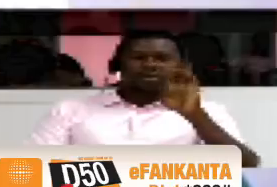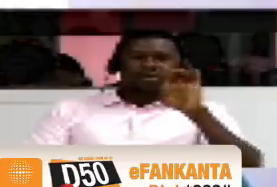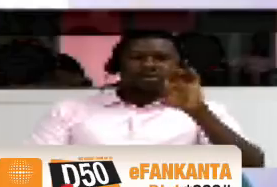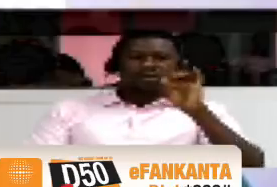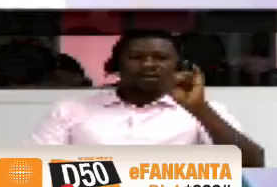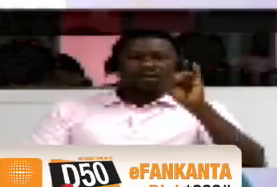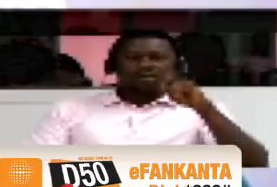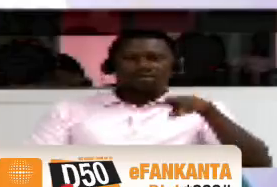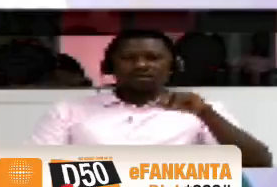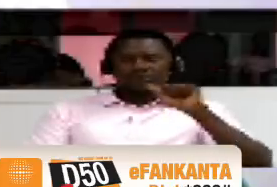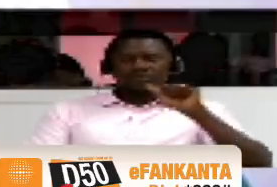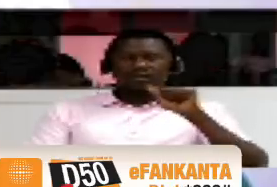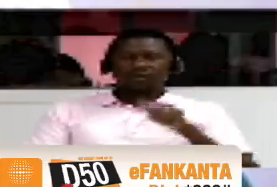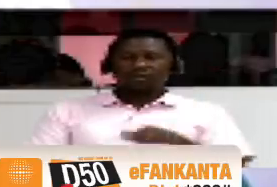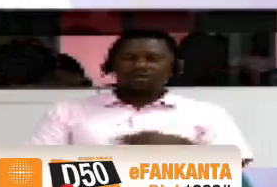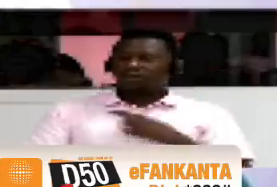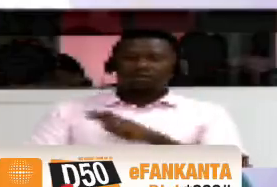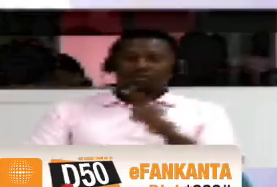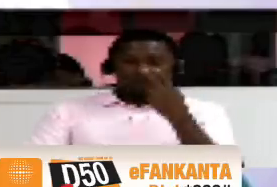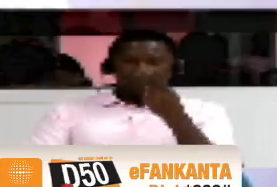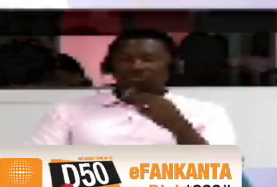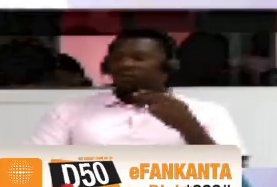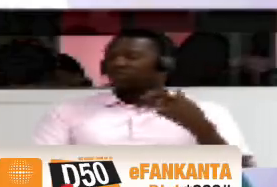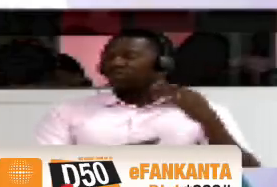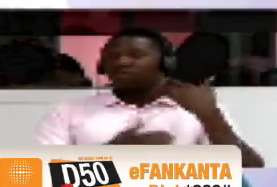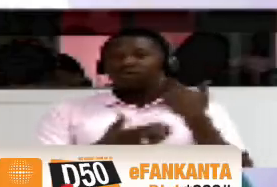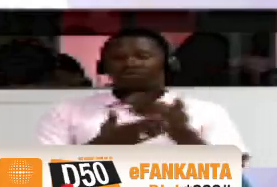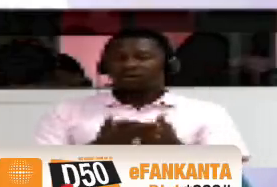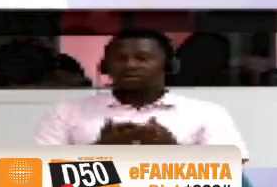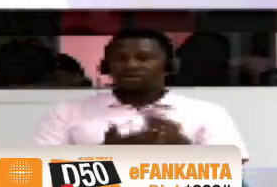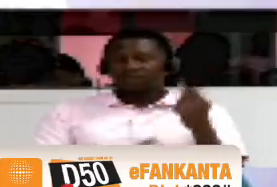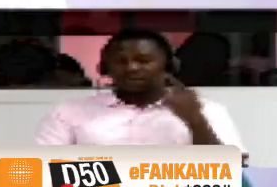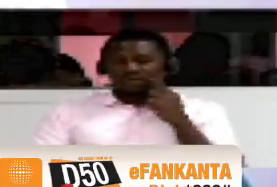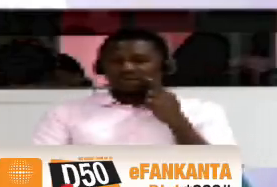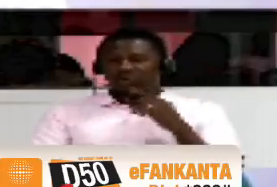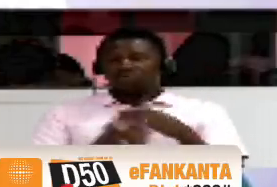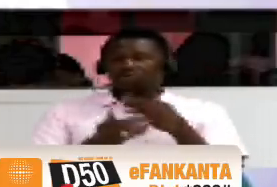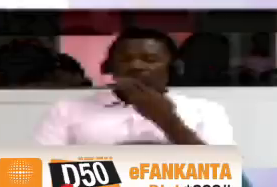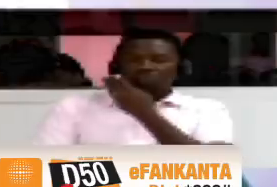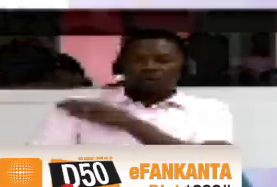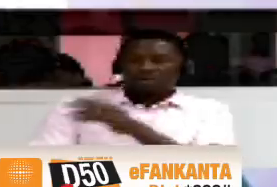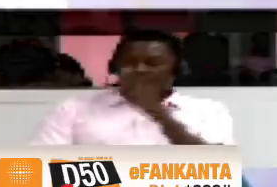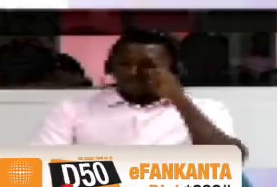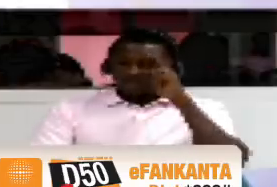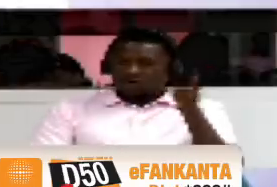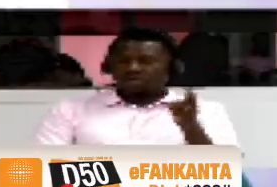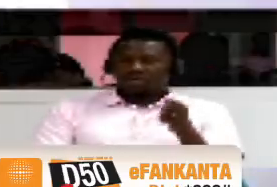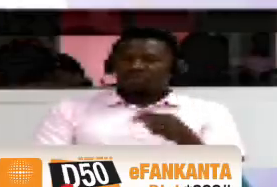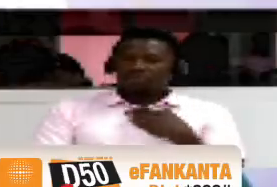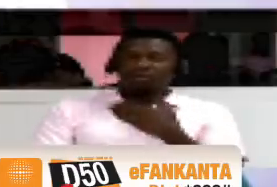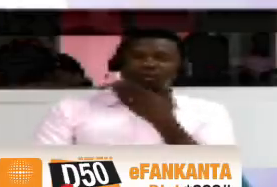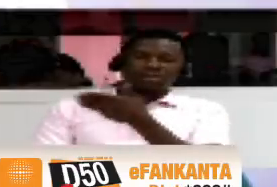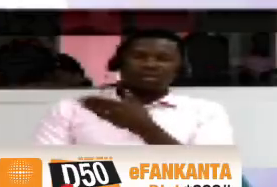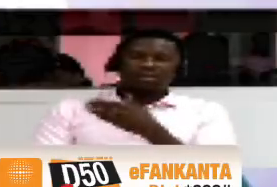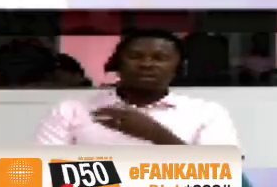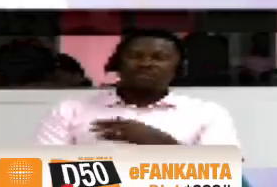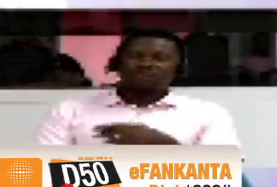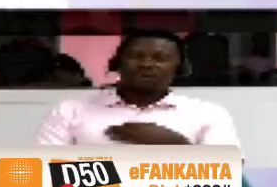didn't see him for the rest of the day, and he went home. And then he was there too in the evening. He